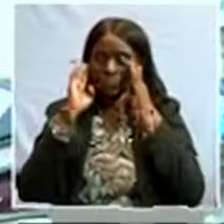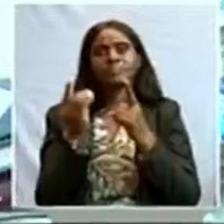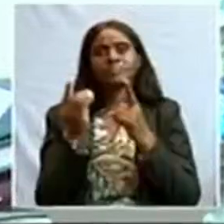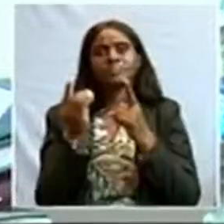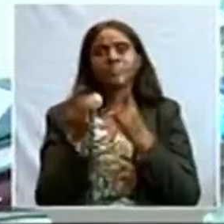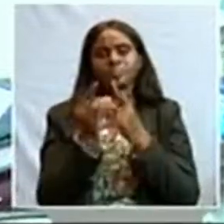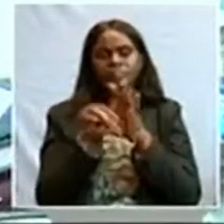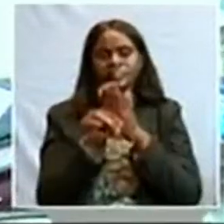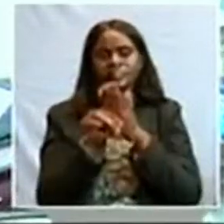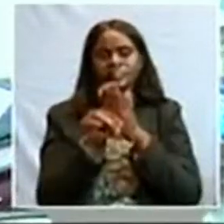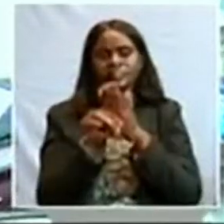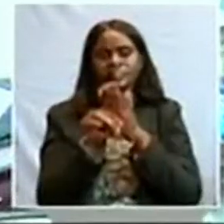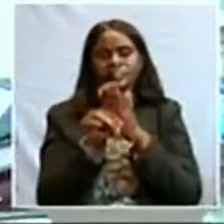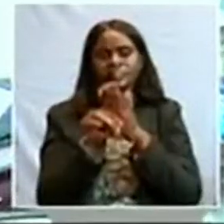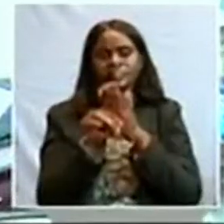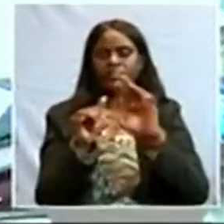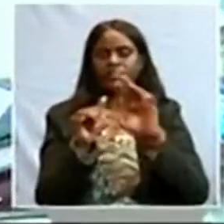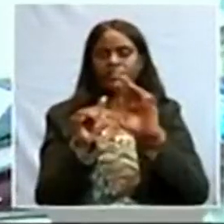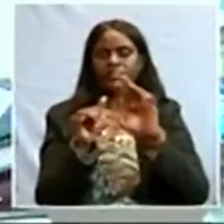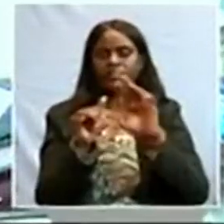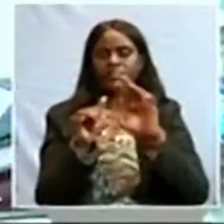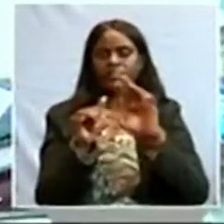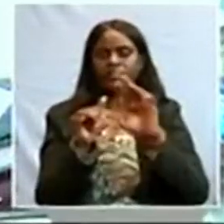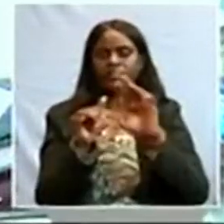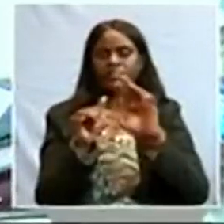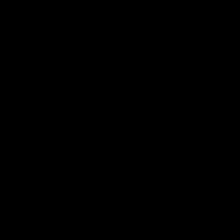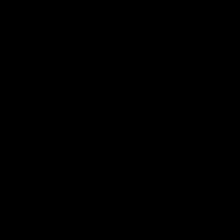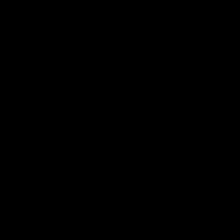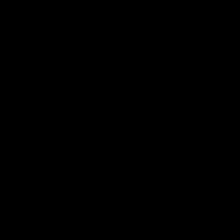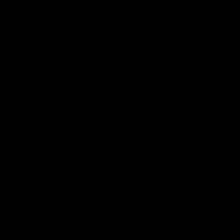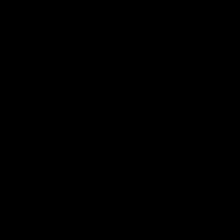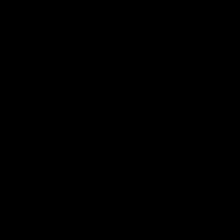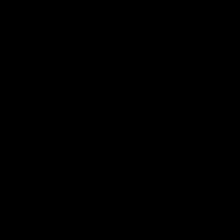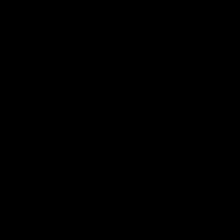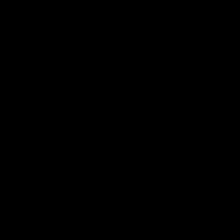On the third question, strategy